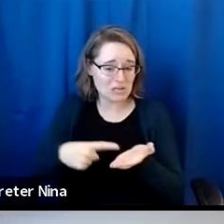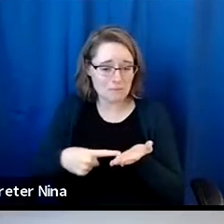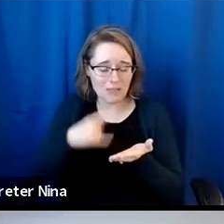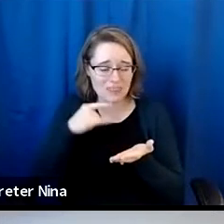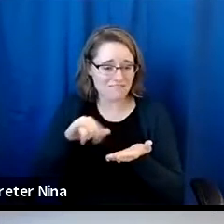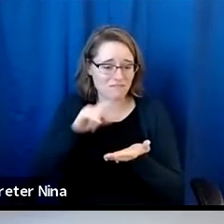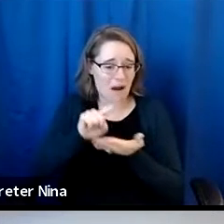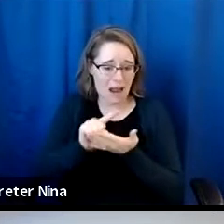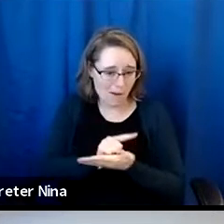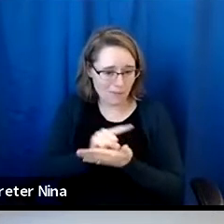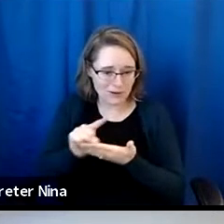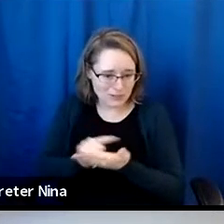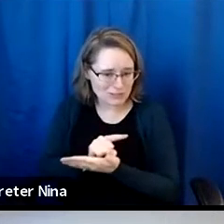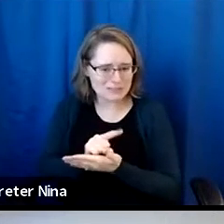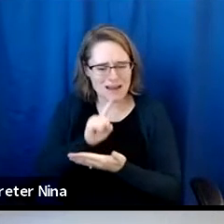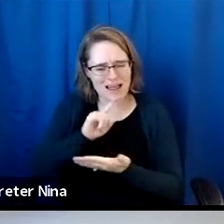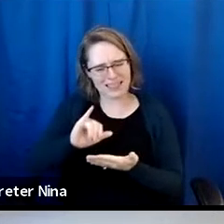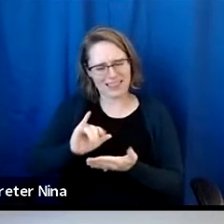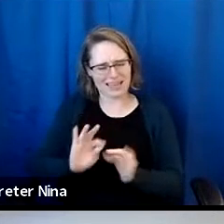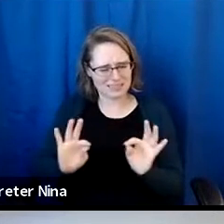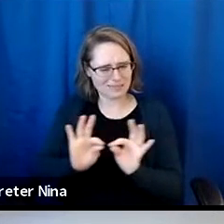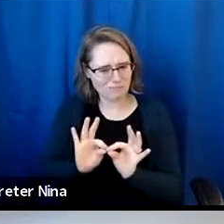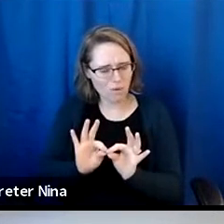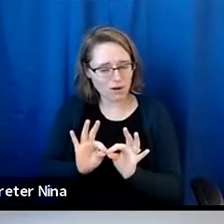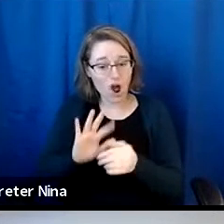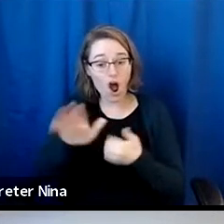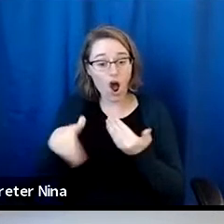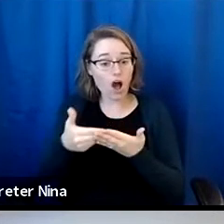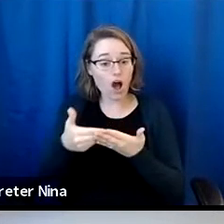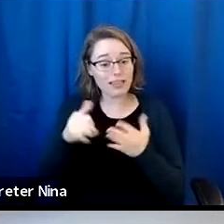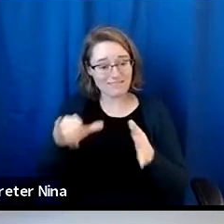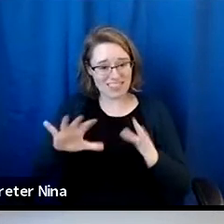But I think that that's important, because all of those things intersect, because I